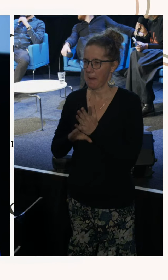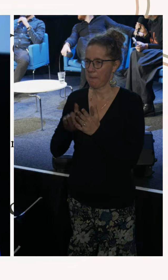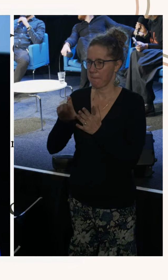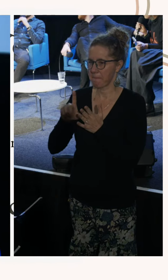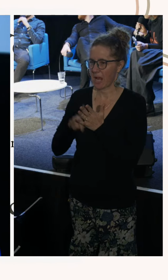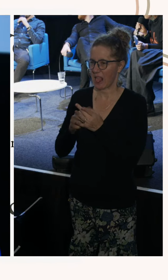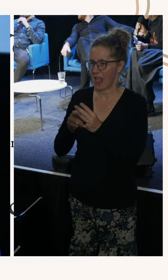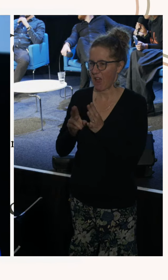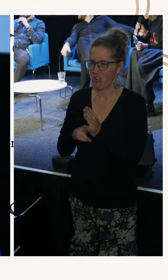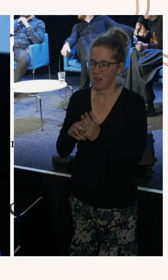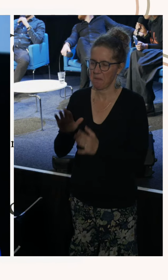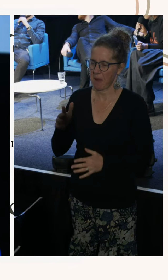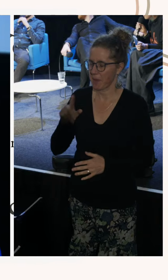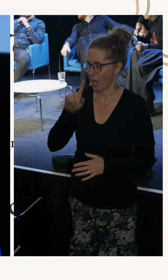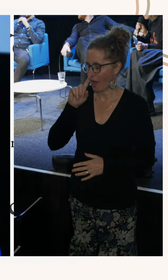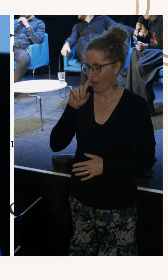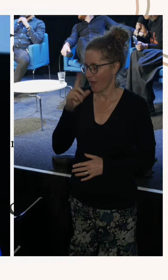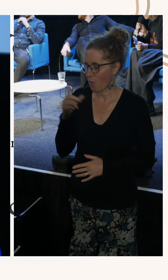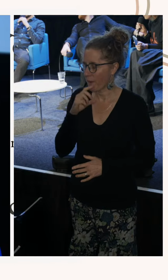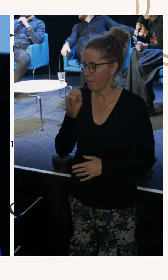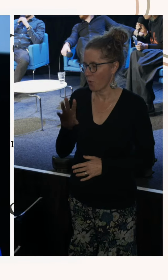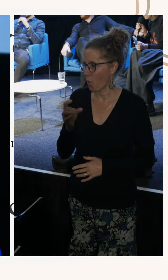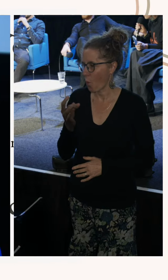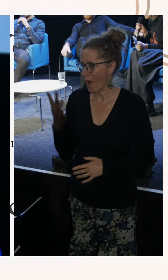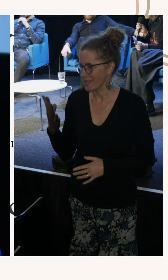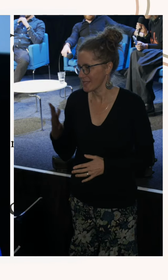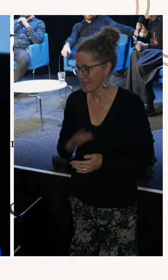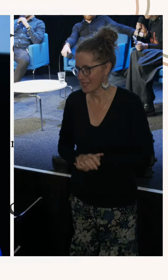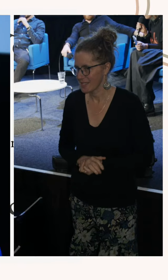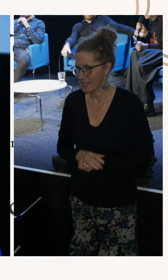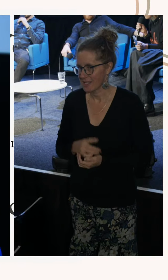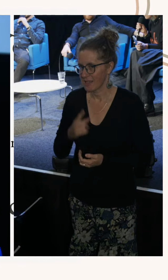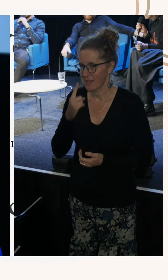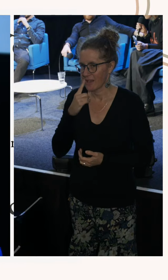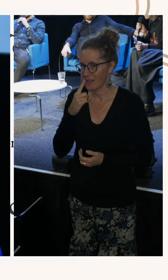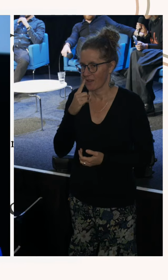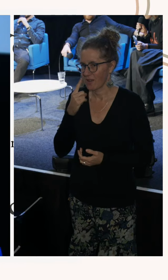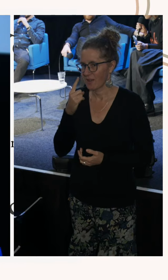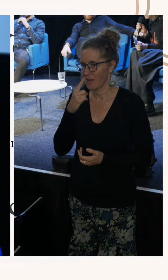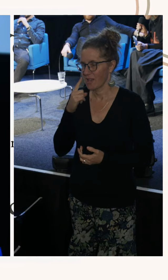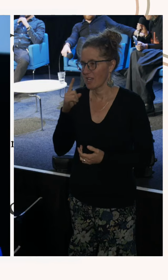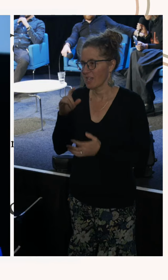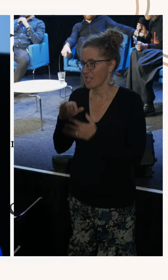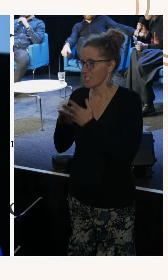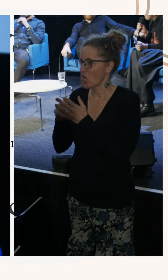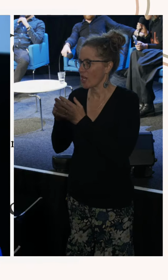McLaren couldn't resist doing it at least once. Sison would have done it ironically.